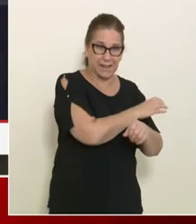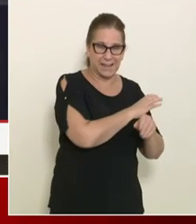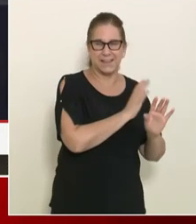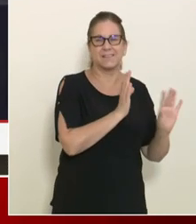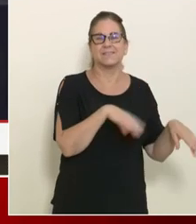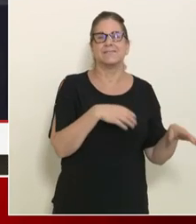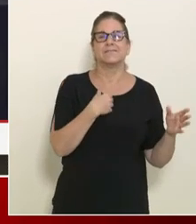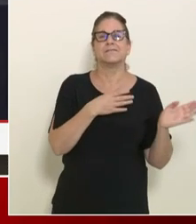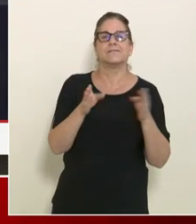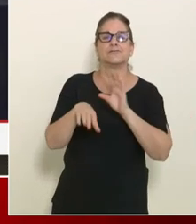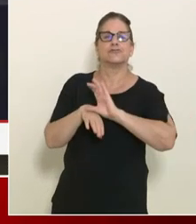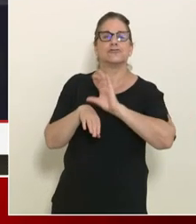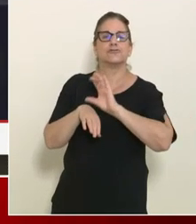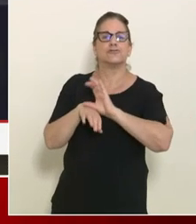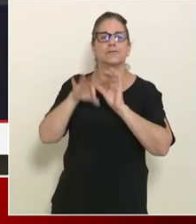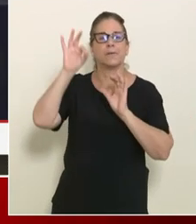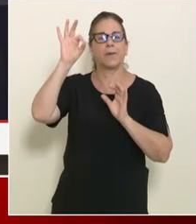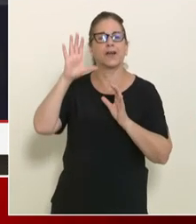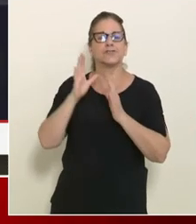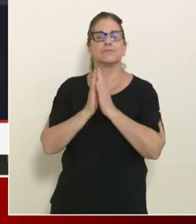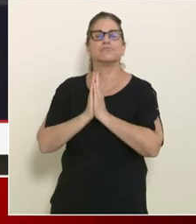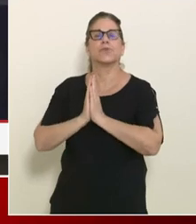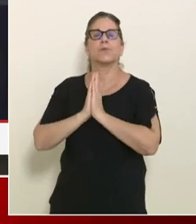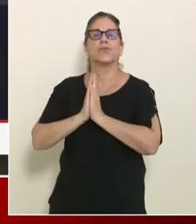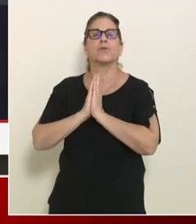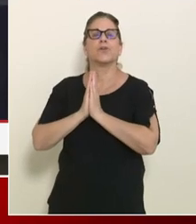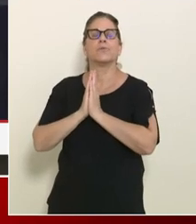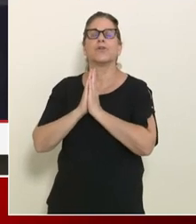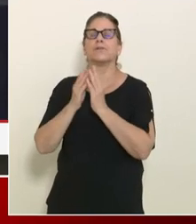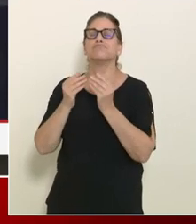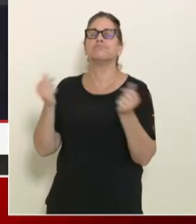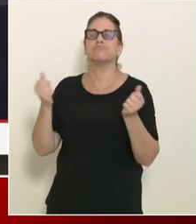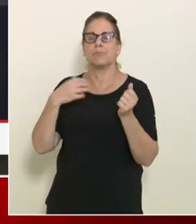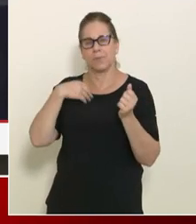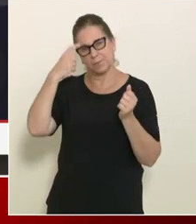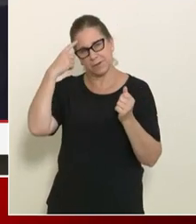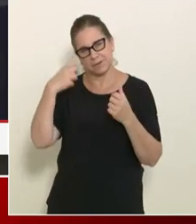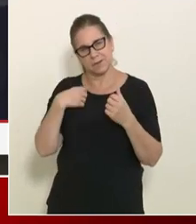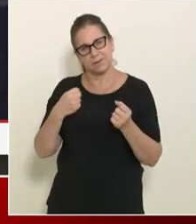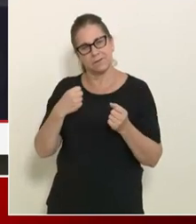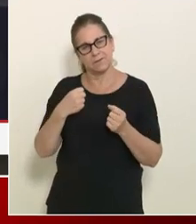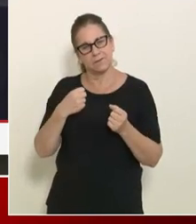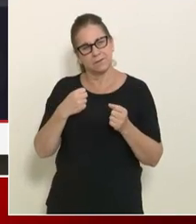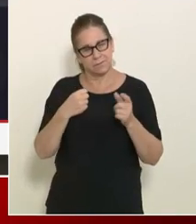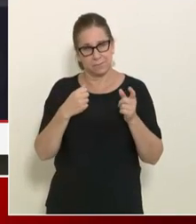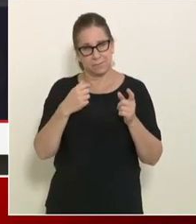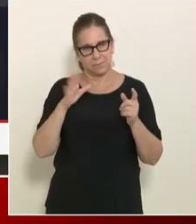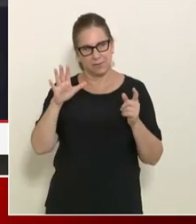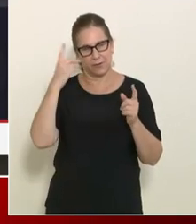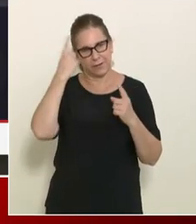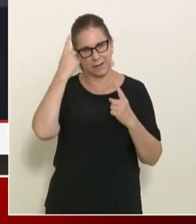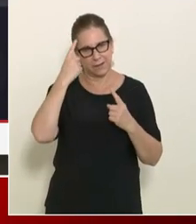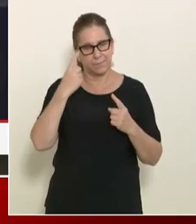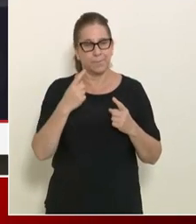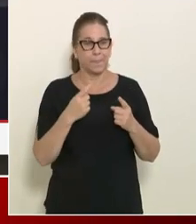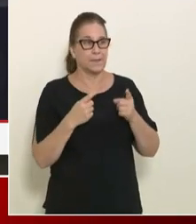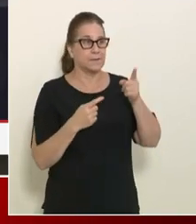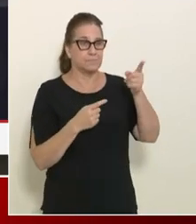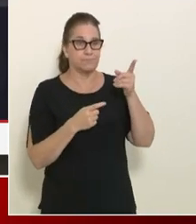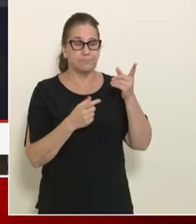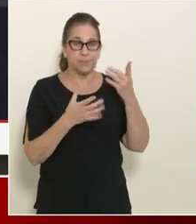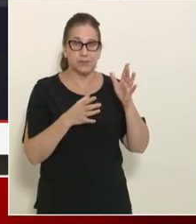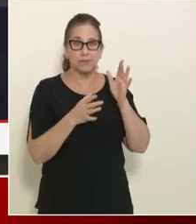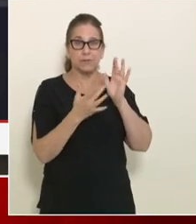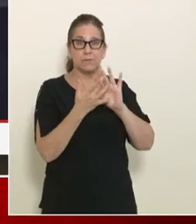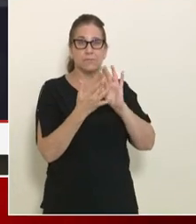it away, and hopefully the problem goes away. I'm curious, number one, have you reached out to the faith community in terms